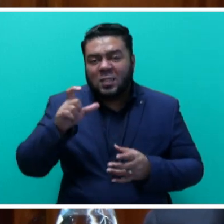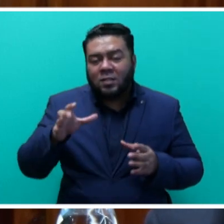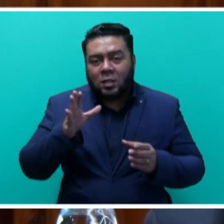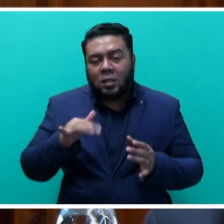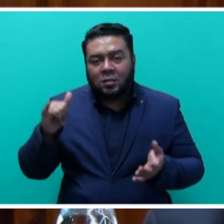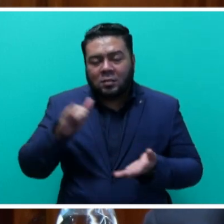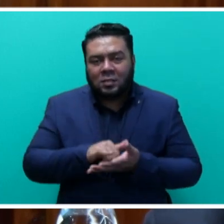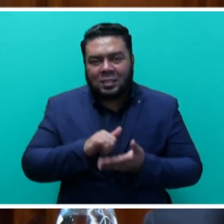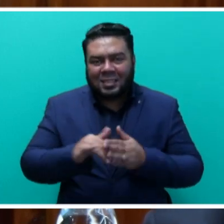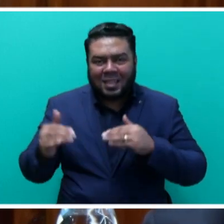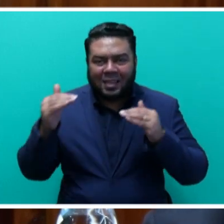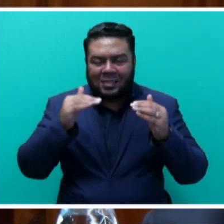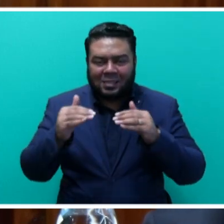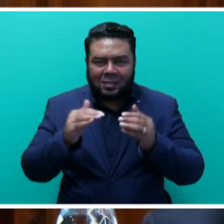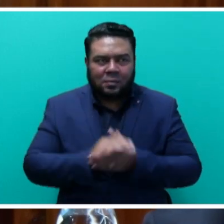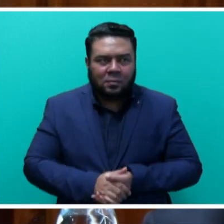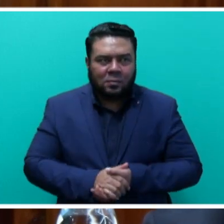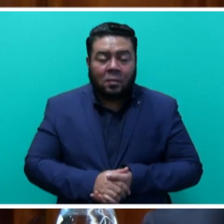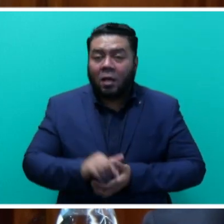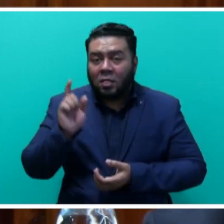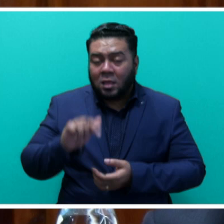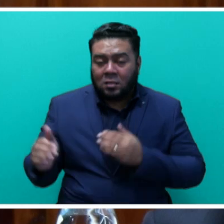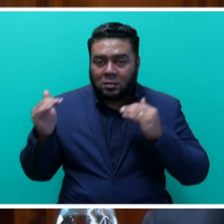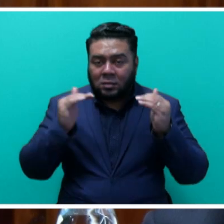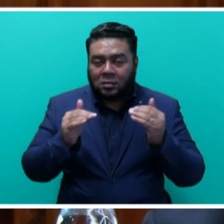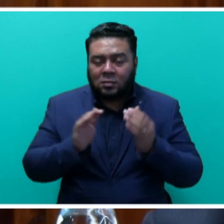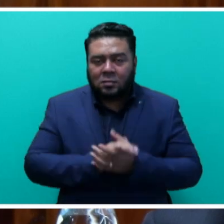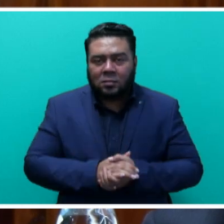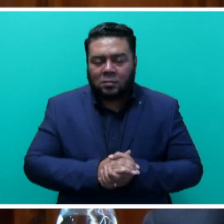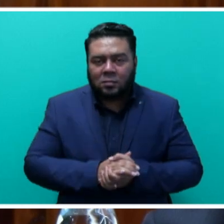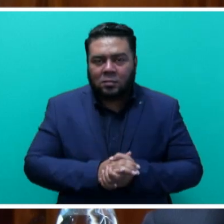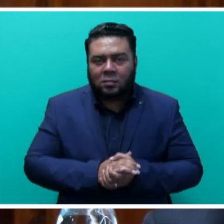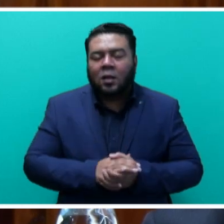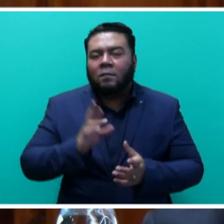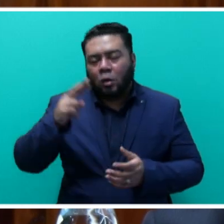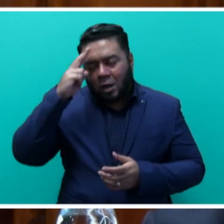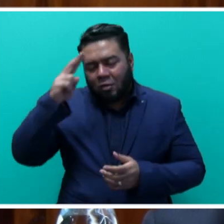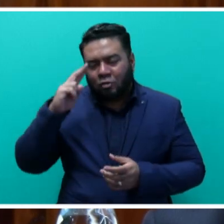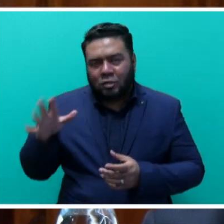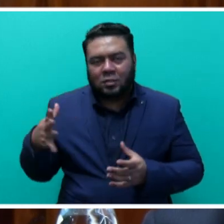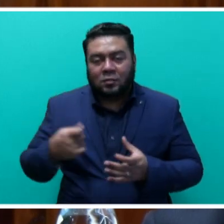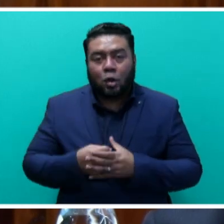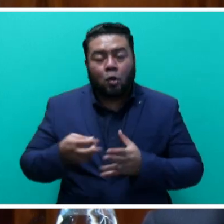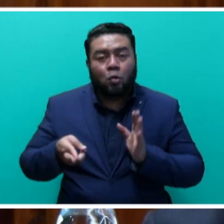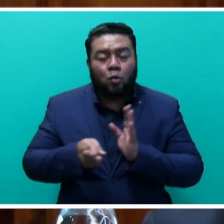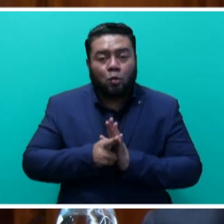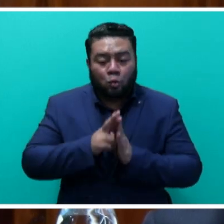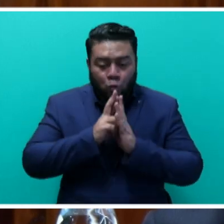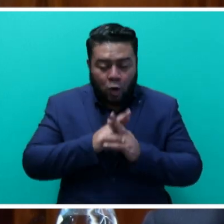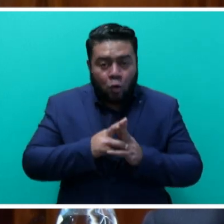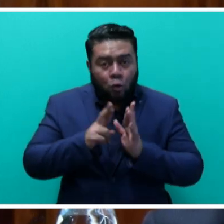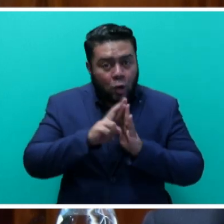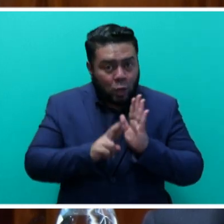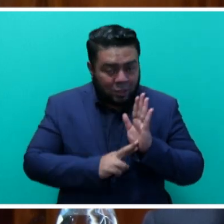ICAO standards. These standards are the bedrock of our national aviation regulations, ensuring that